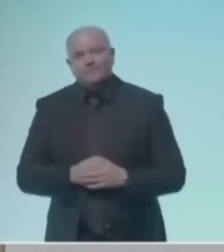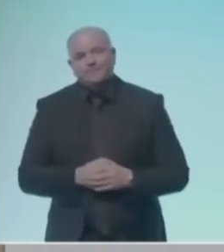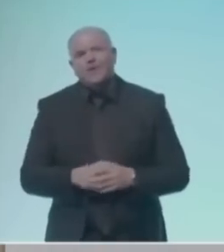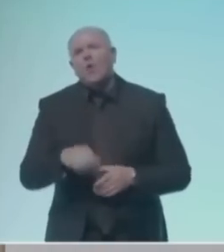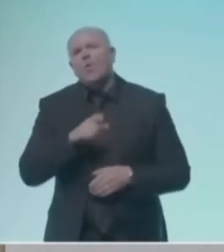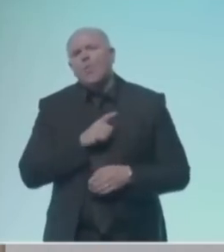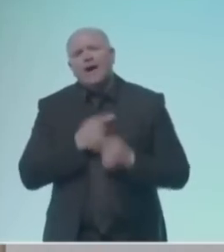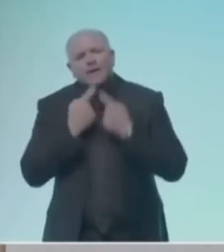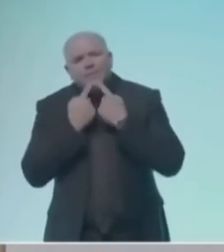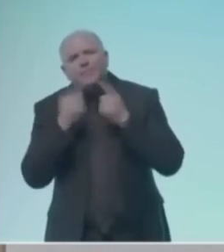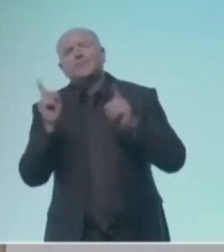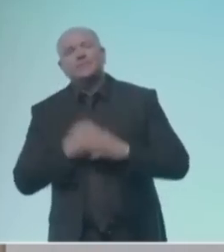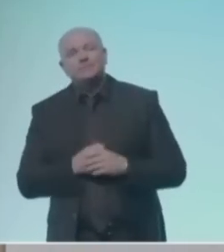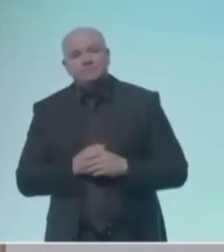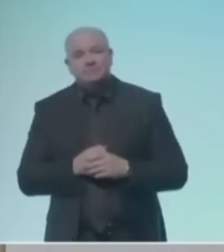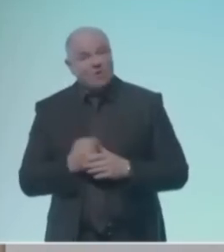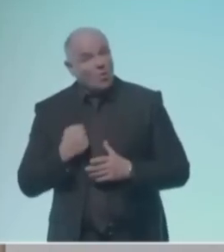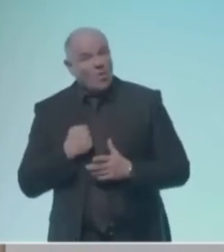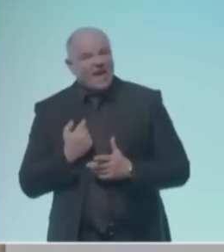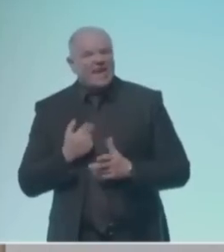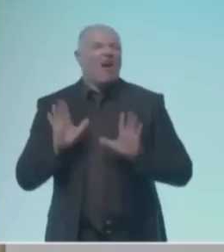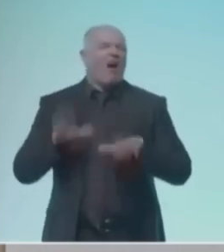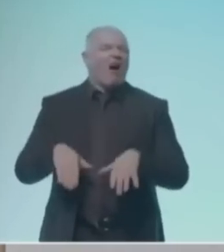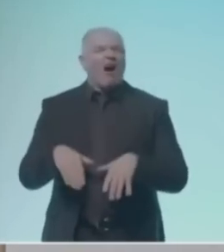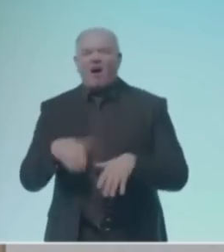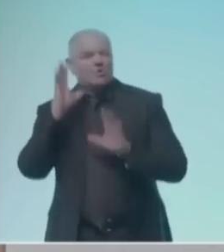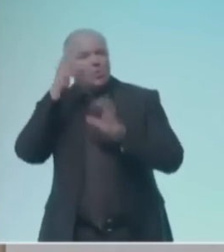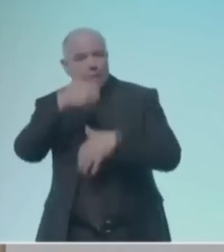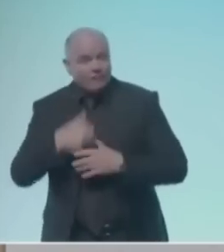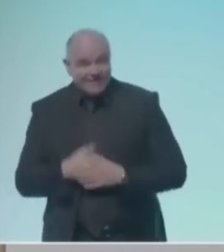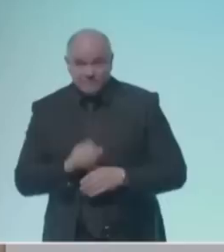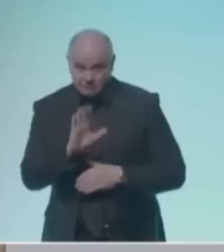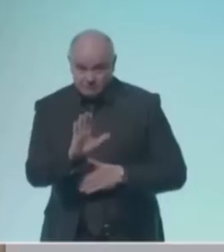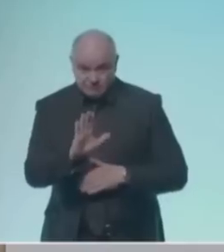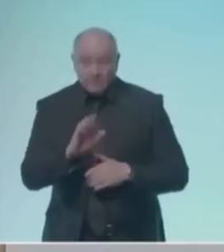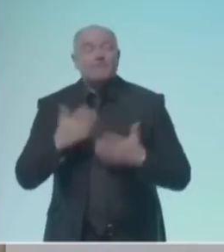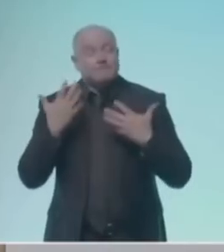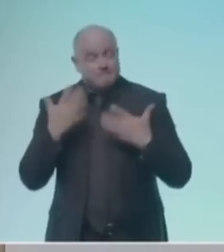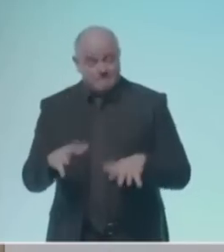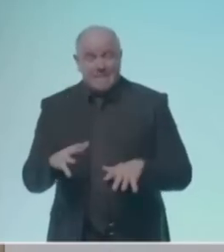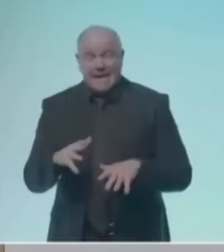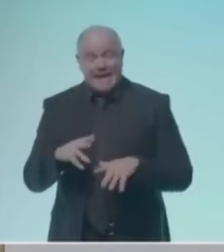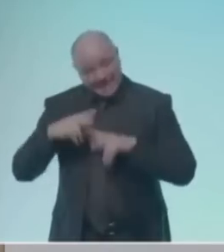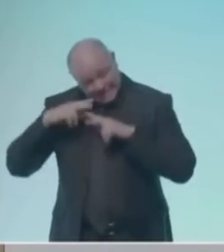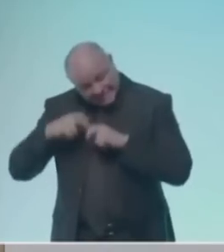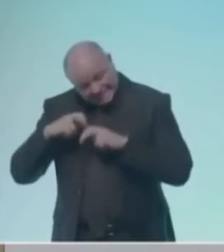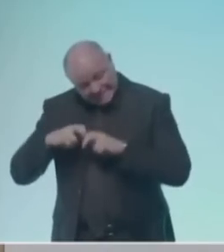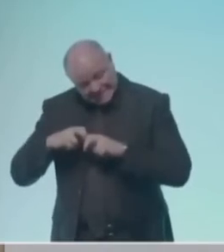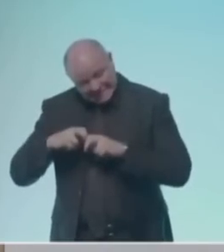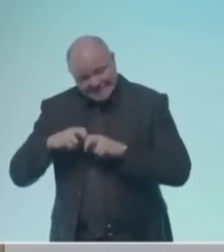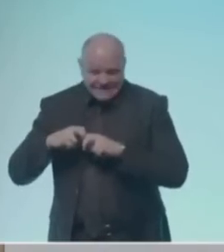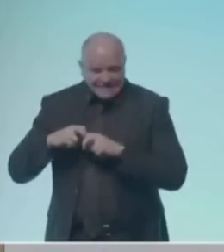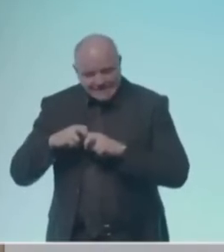is not something we do lightly. This is an unprecedented warning for business. We have never